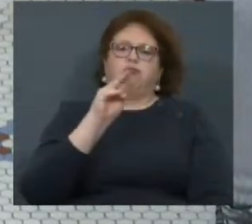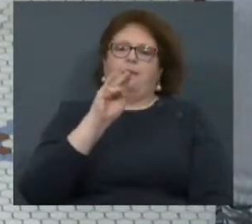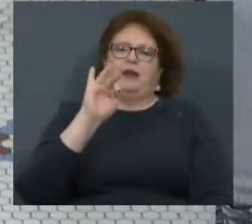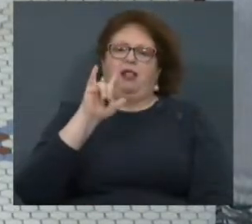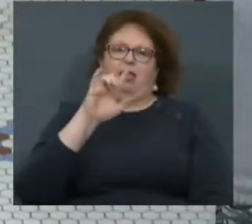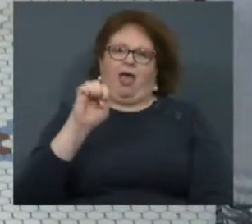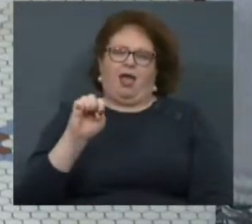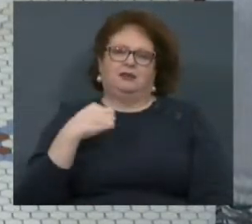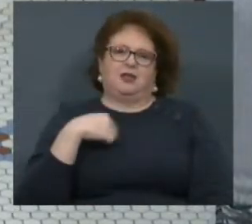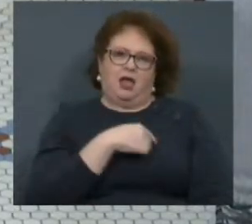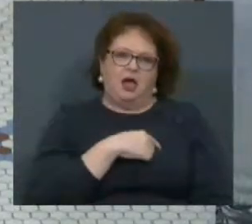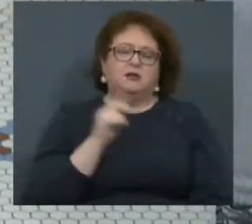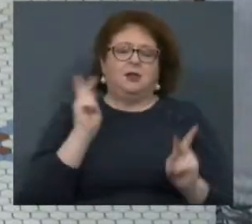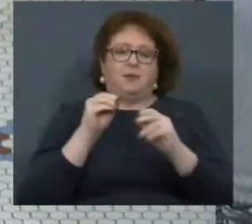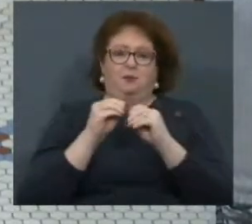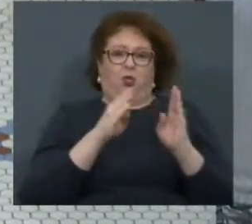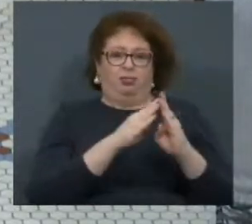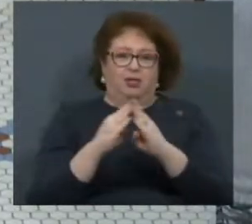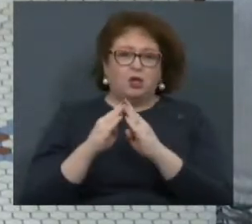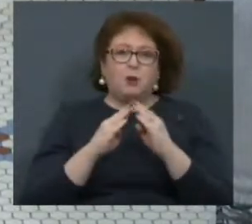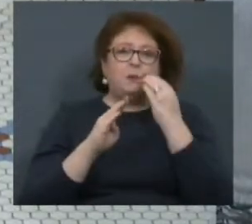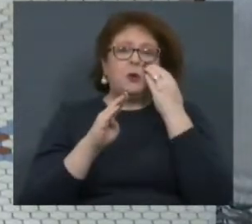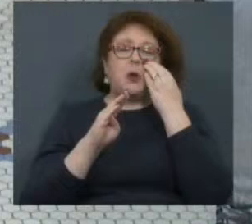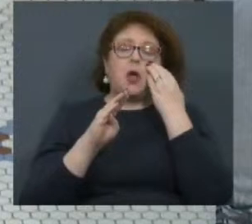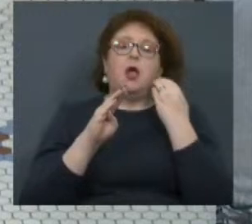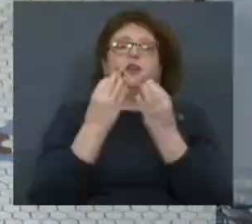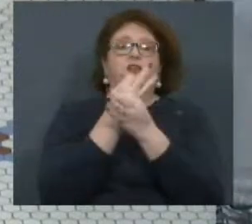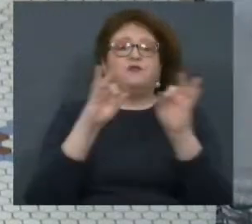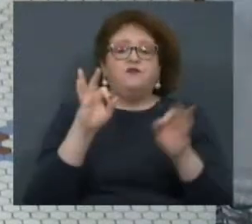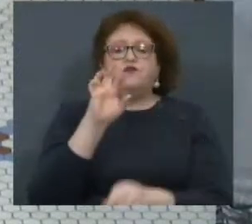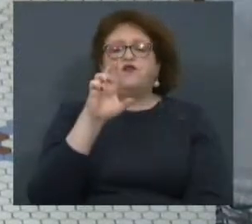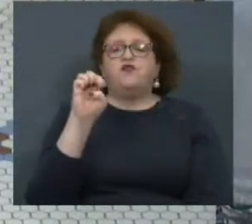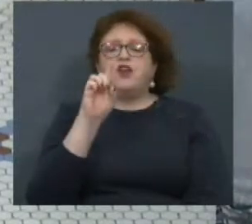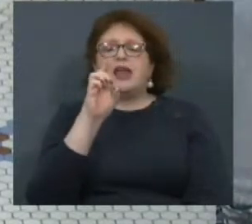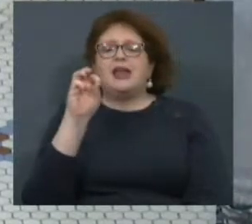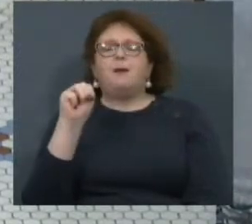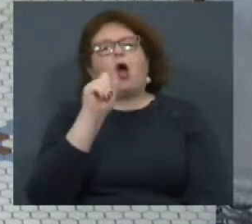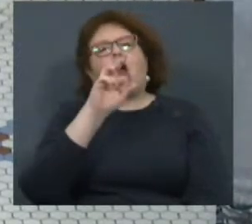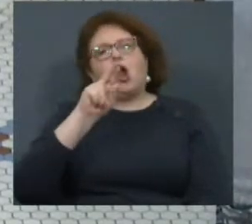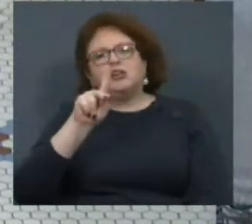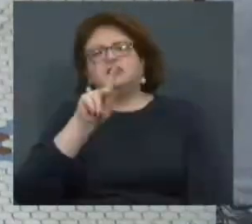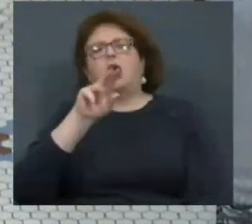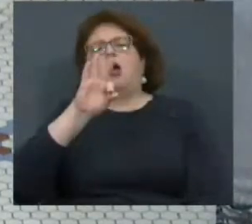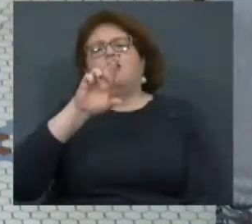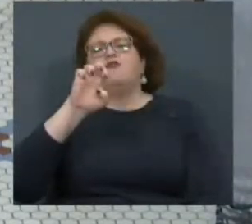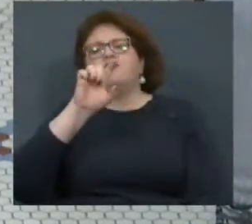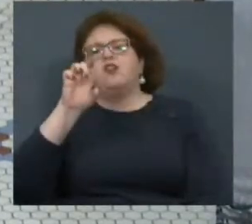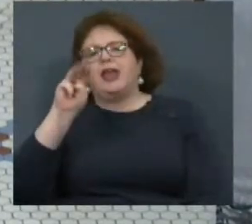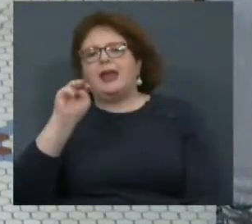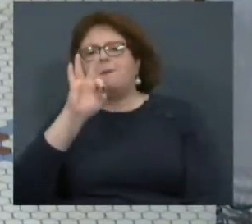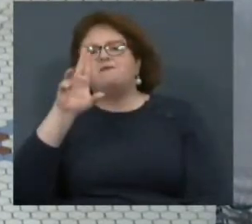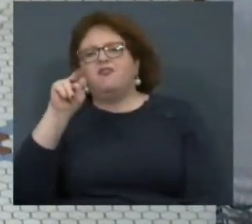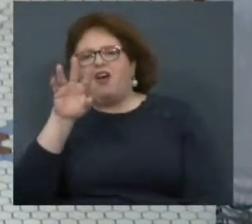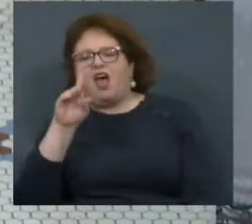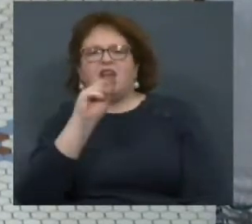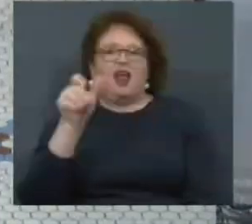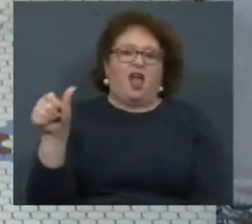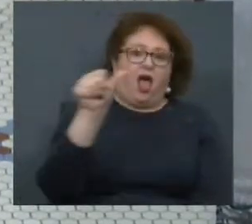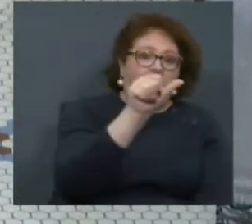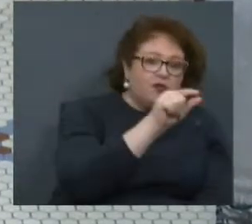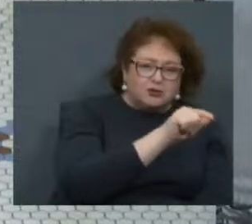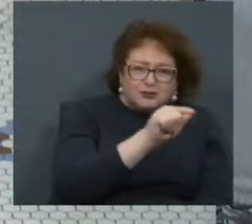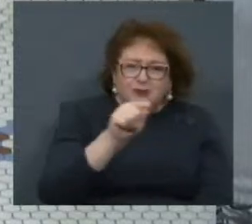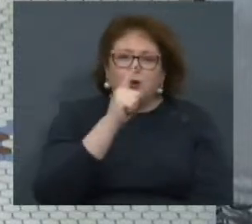different organizations like the Little Rock Freedom Fund and Arkansas Community Organizations and other neighborhood organizations that take care of the community